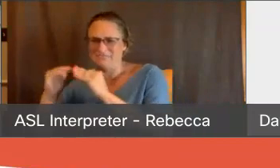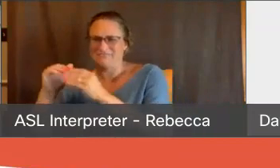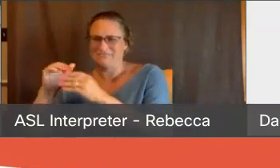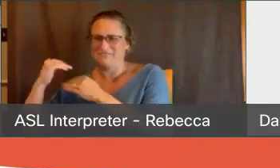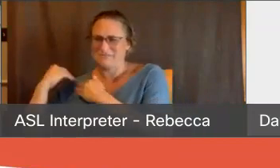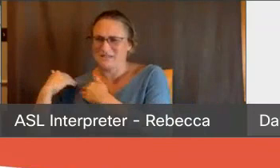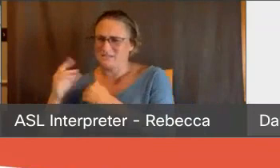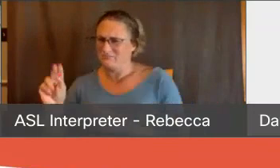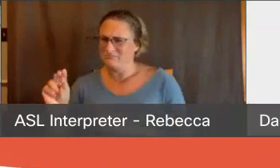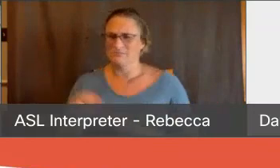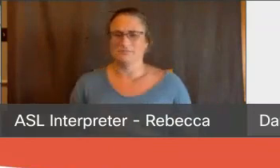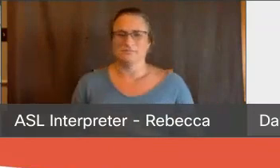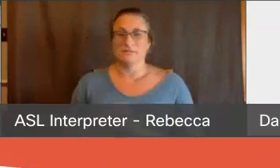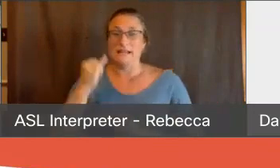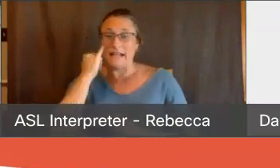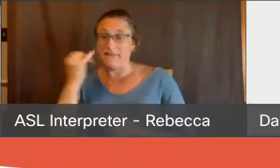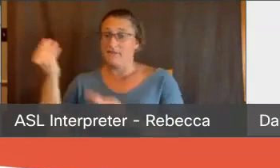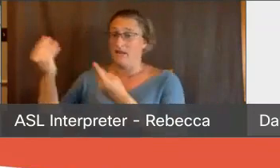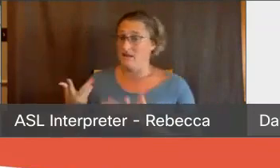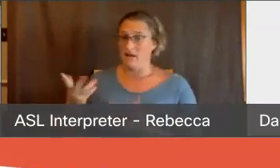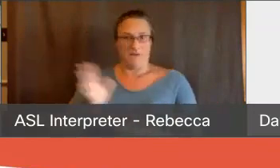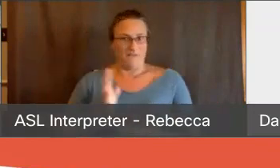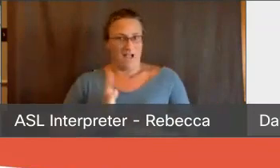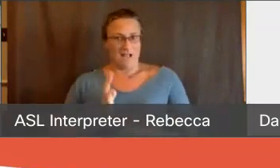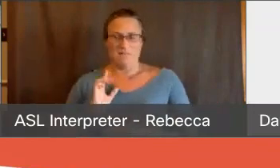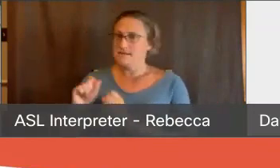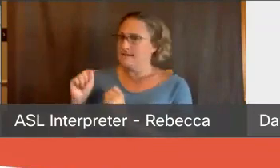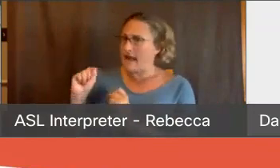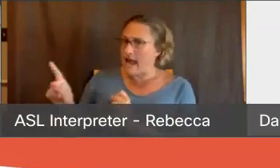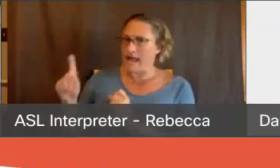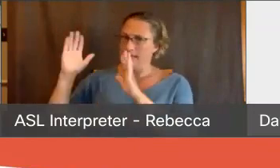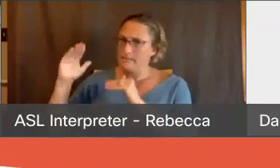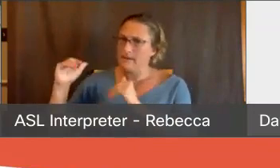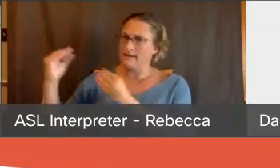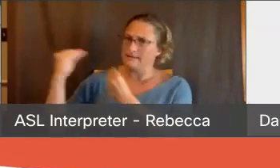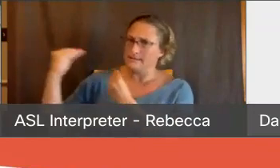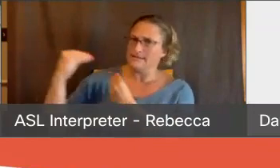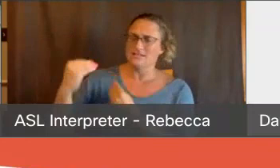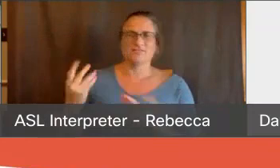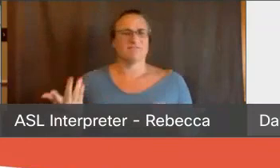like that. Now, if they want to, that's a different thing, but to expect that of others is not fair.